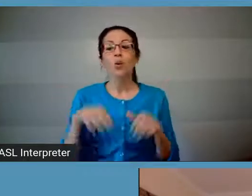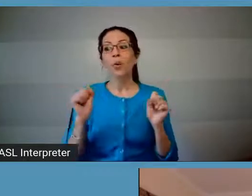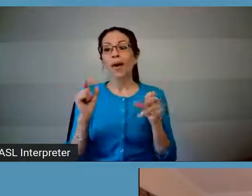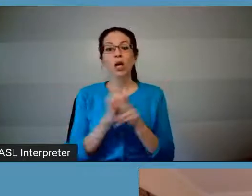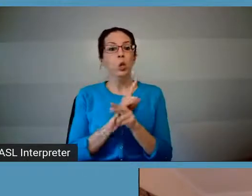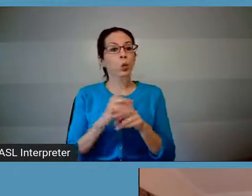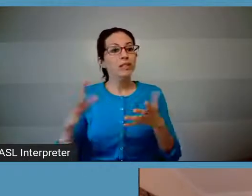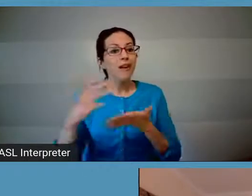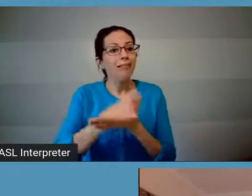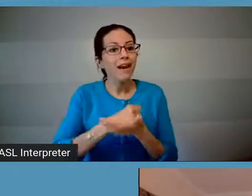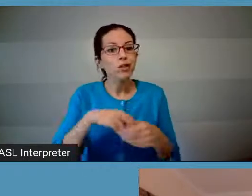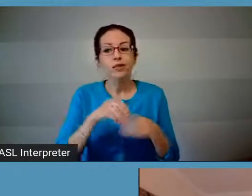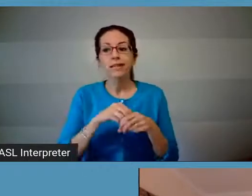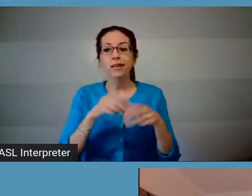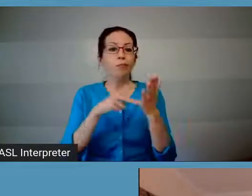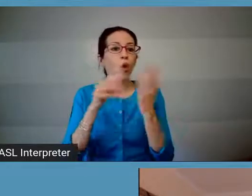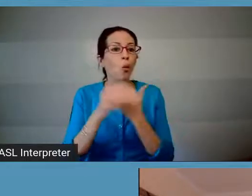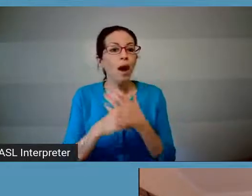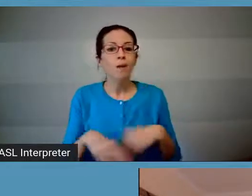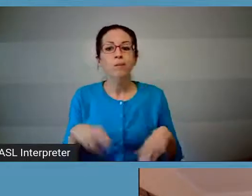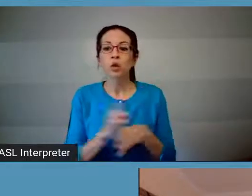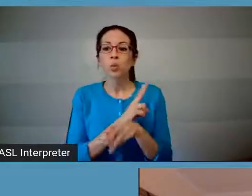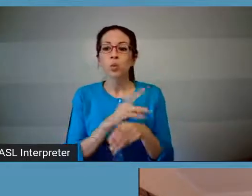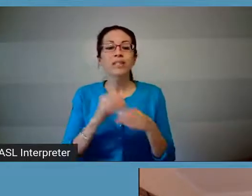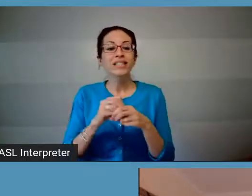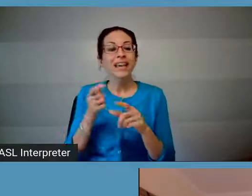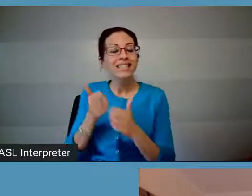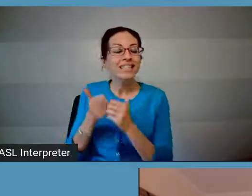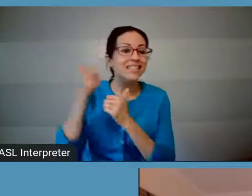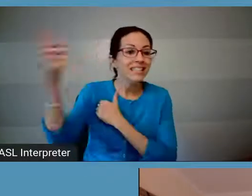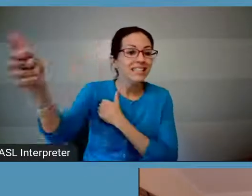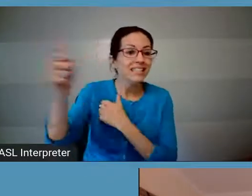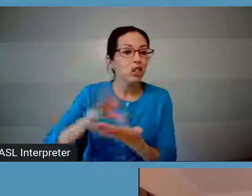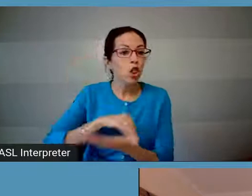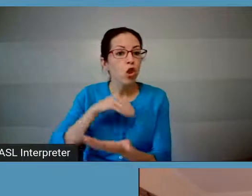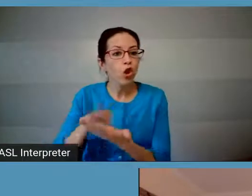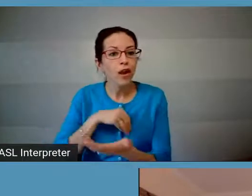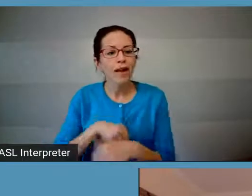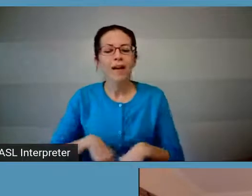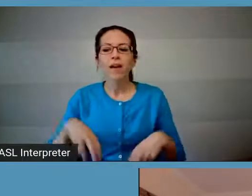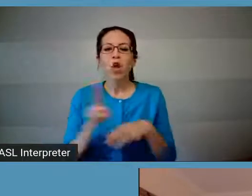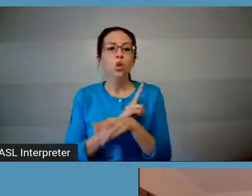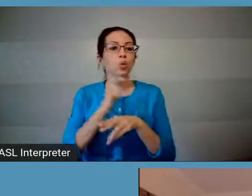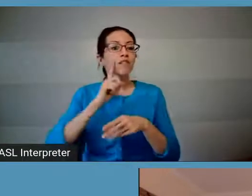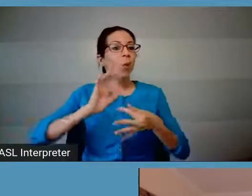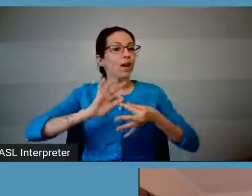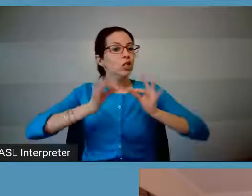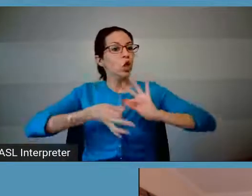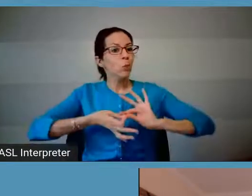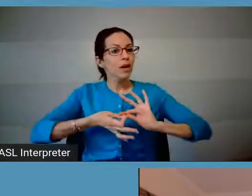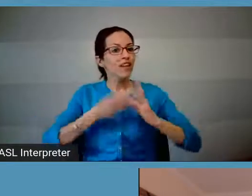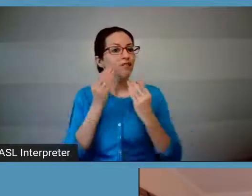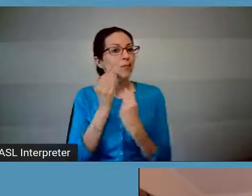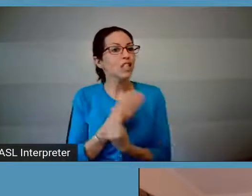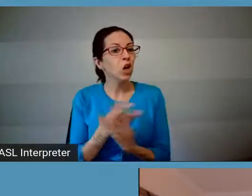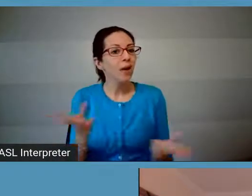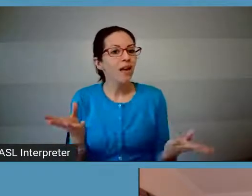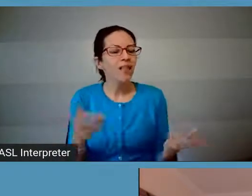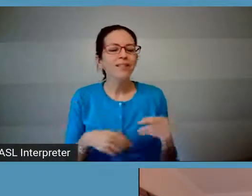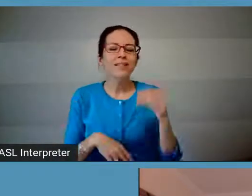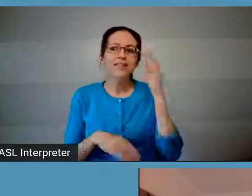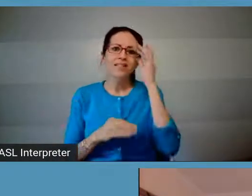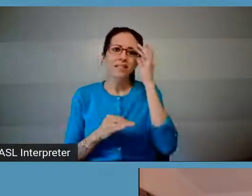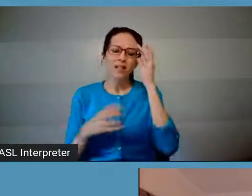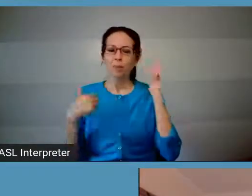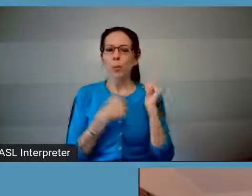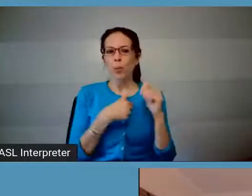in programs. You can use them in distance learning. You can use them in interpretive materials. Even, we at the